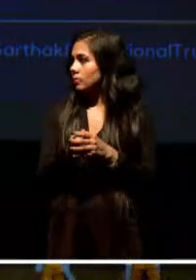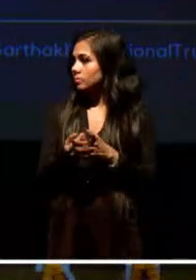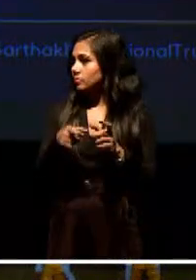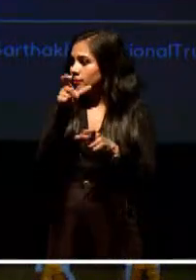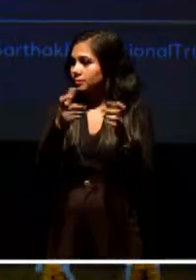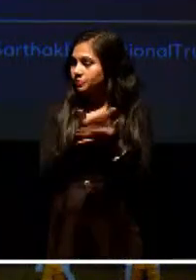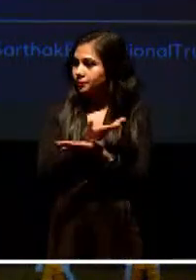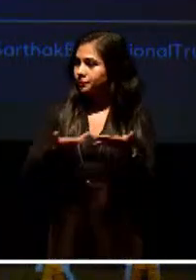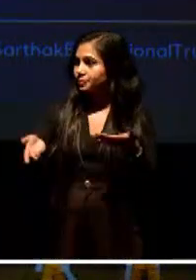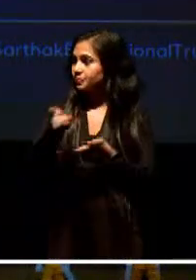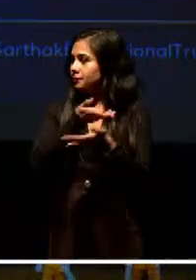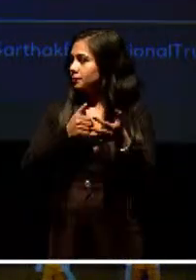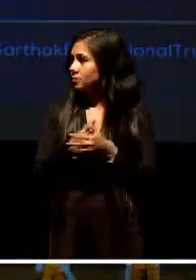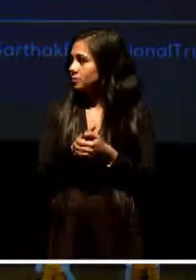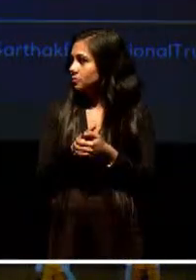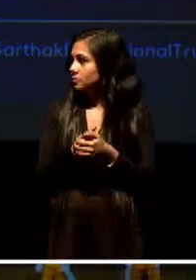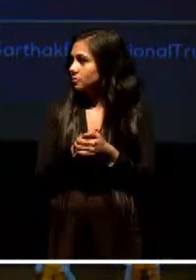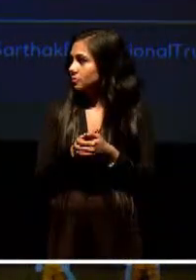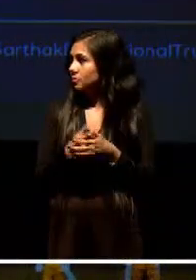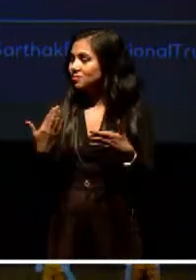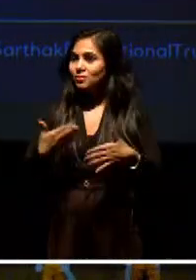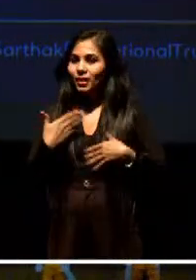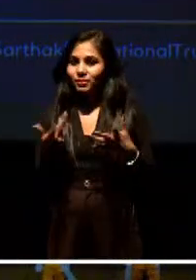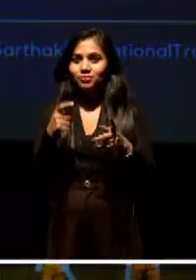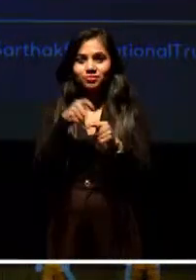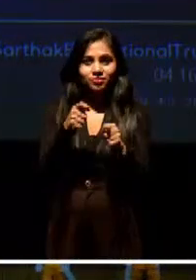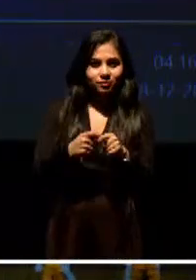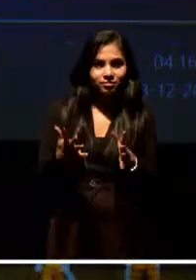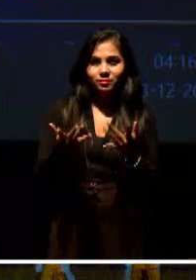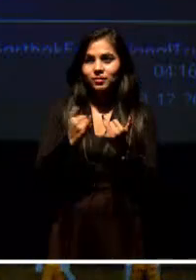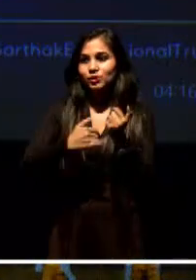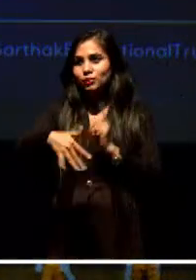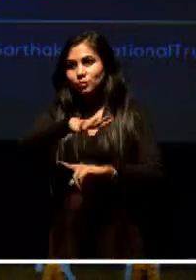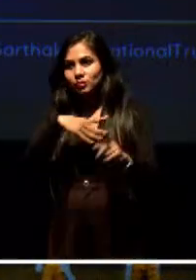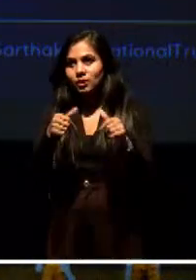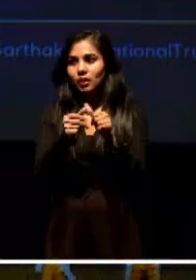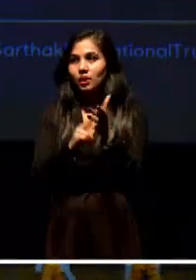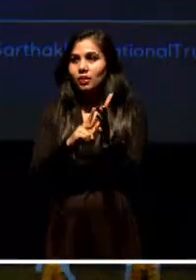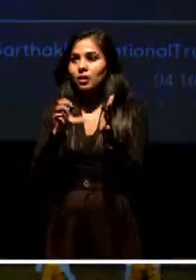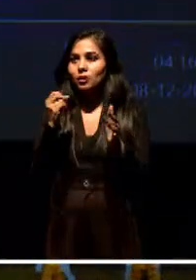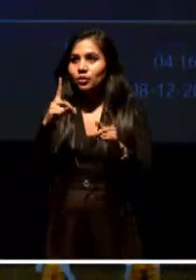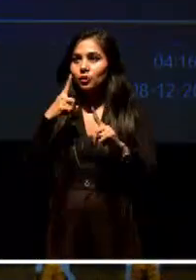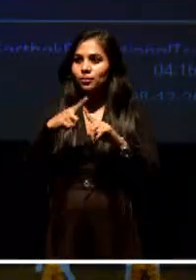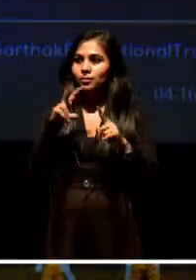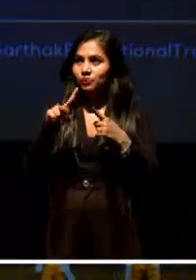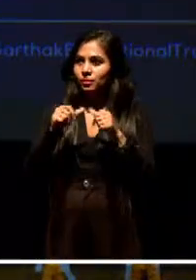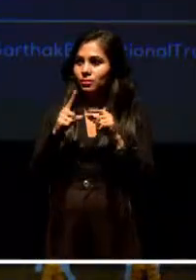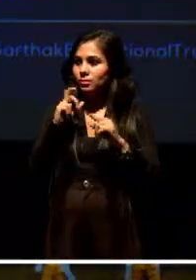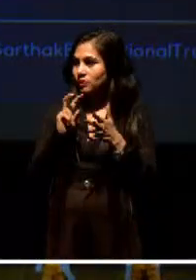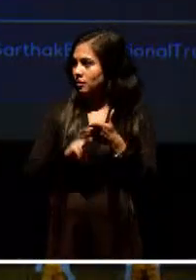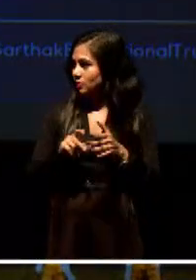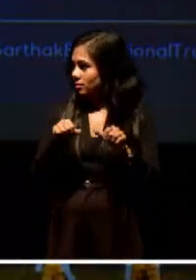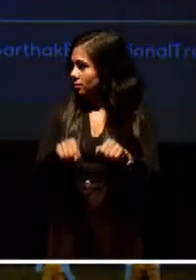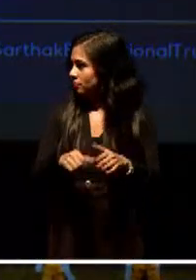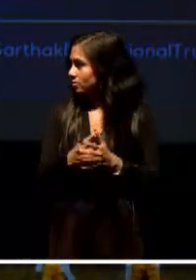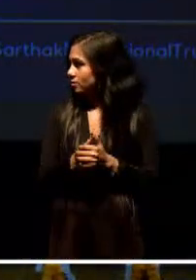about very passionate work that you're doing about social innovation, and what do you do, sir? Yeah.